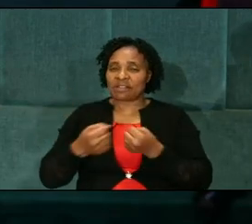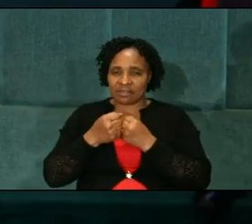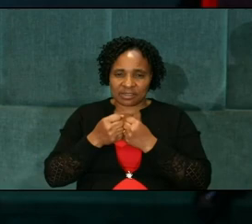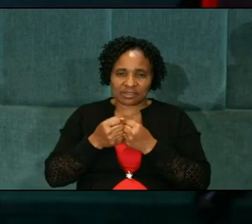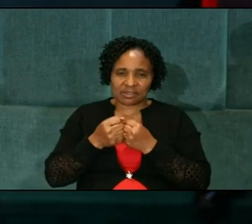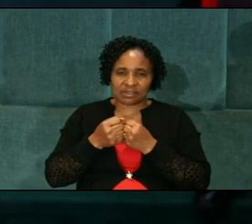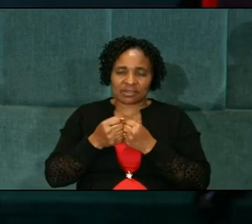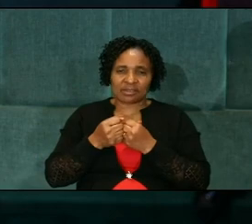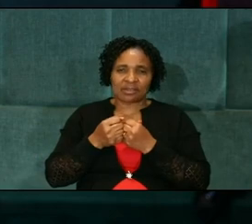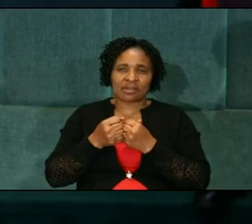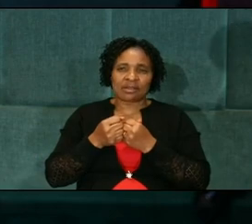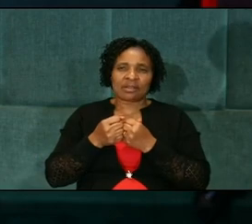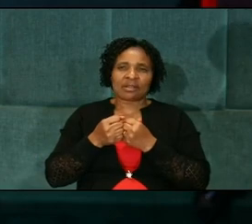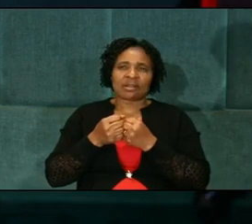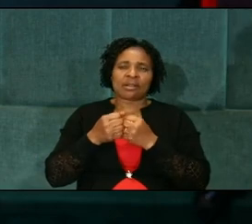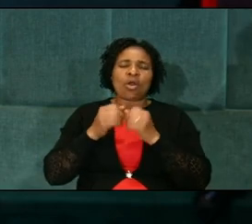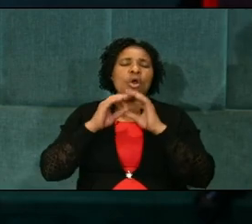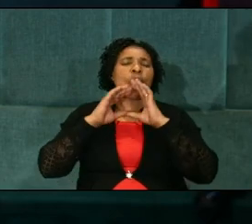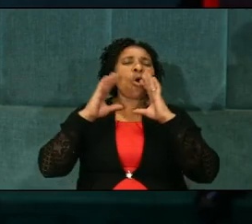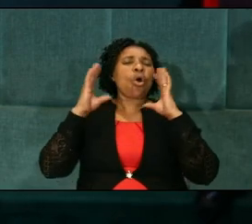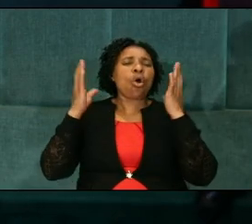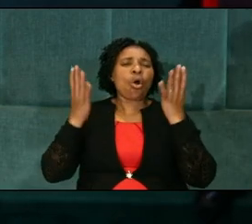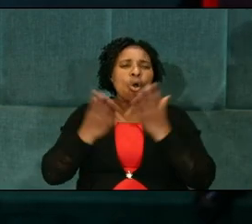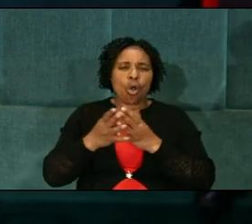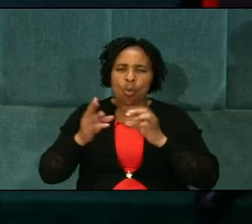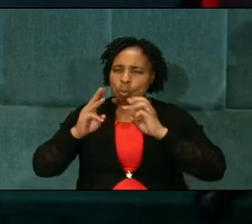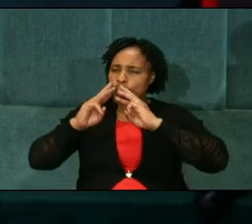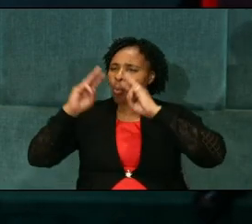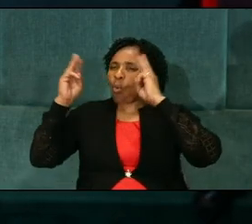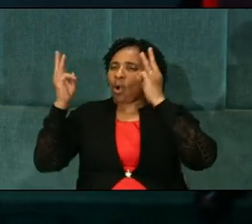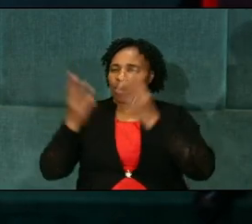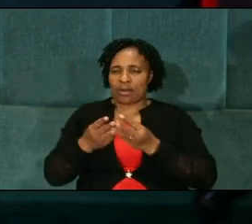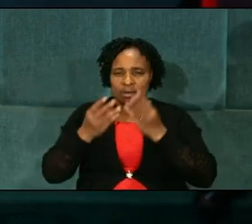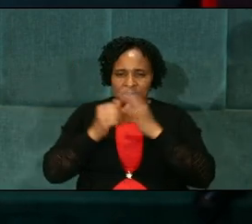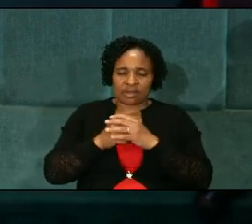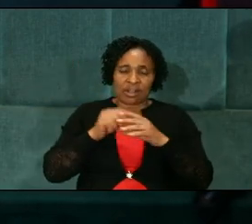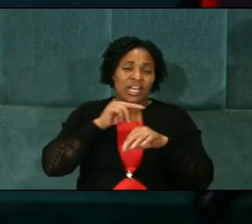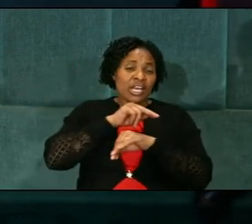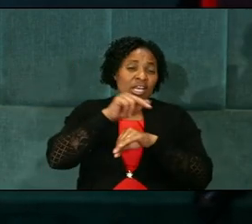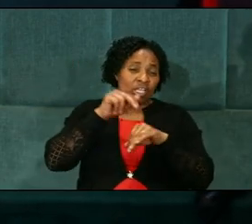it in Noah's days. Whole planet, only 8 people saved.